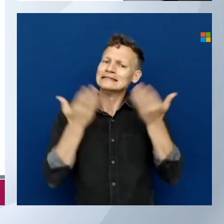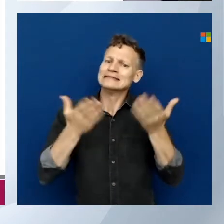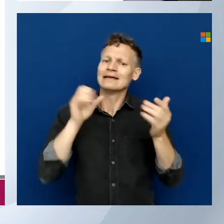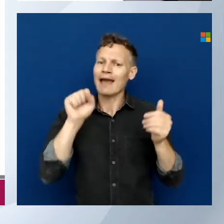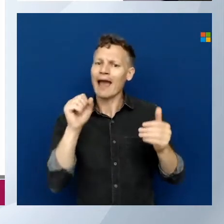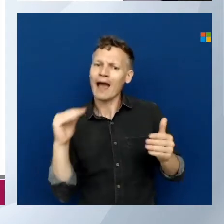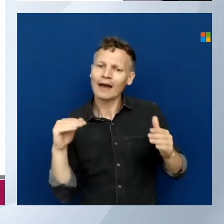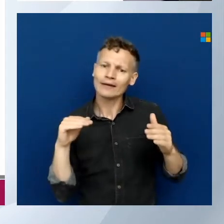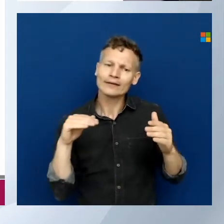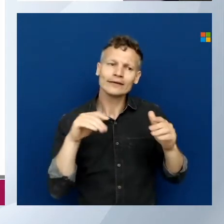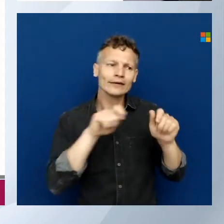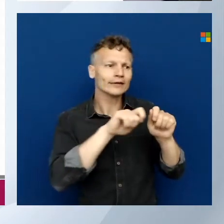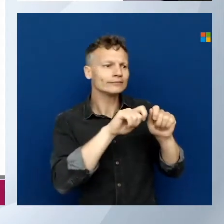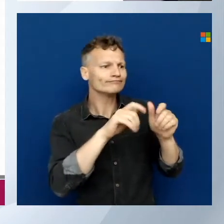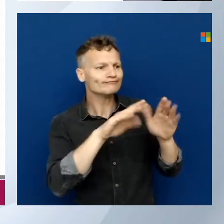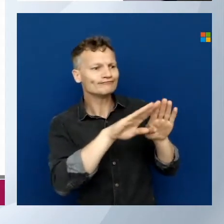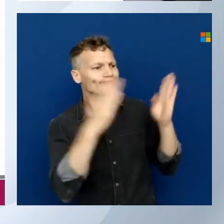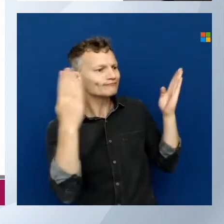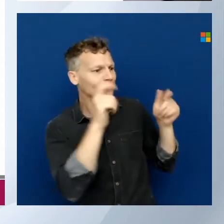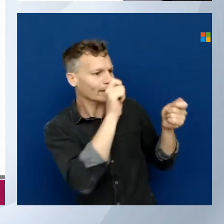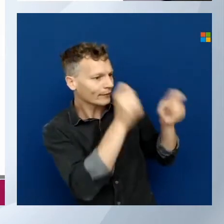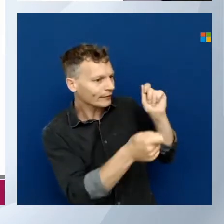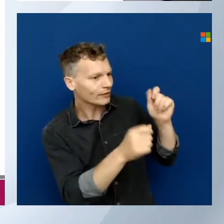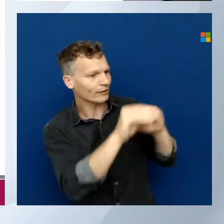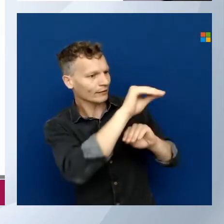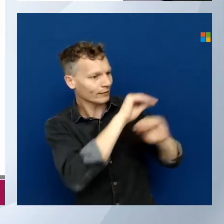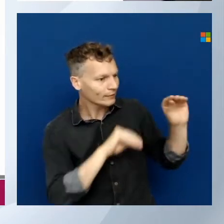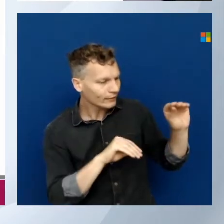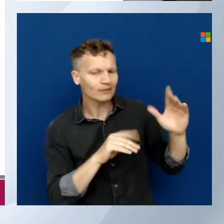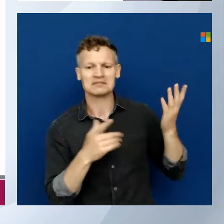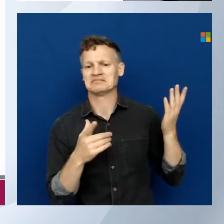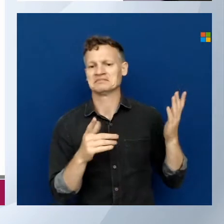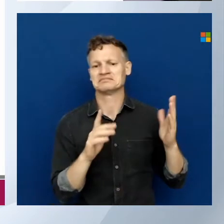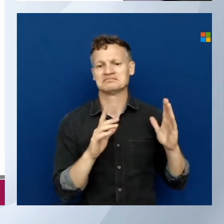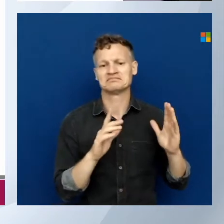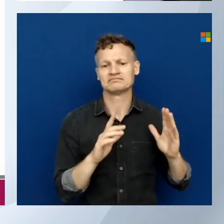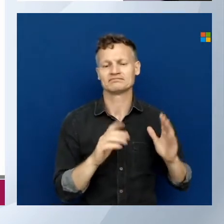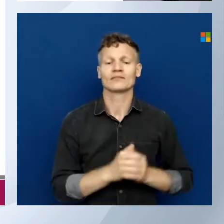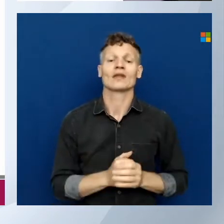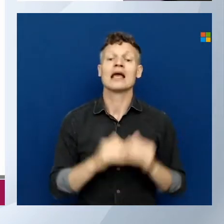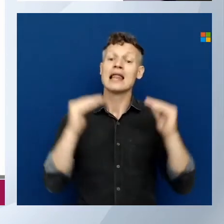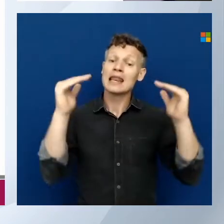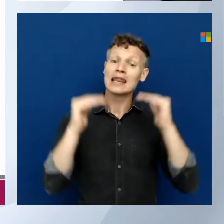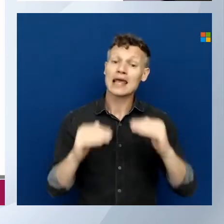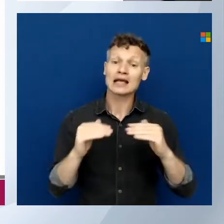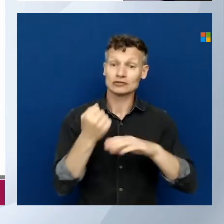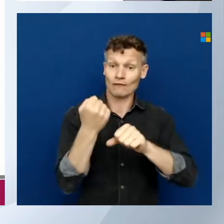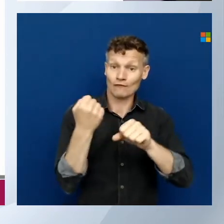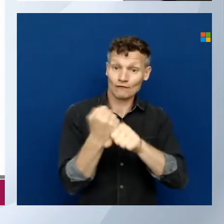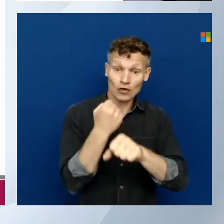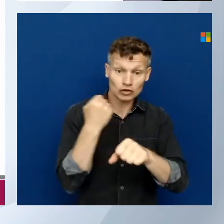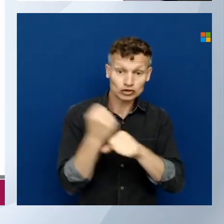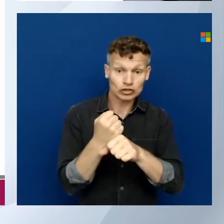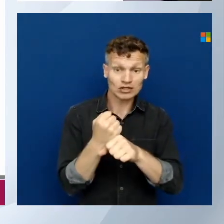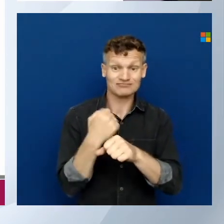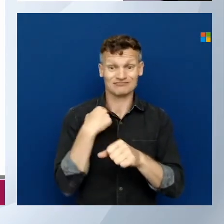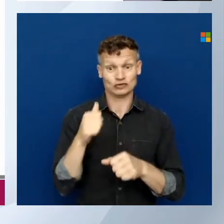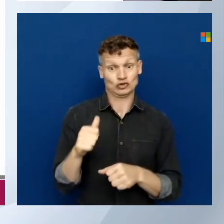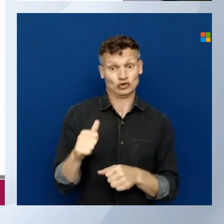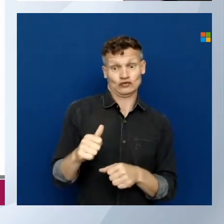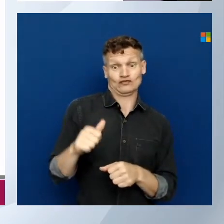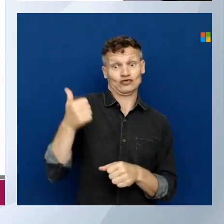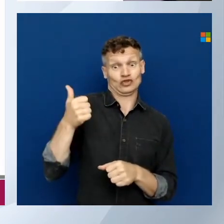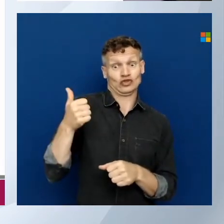functions, and I have to admit I didn't focus too much on functions in the beginning. I figured that would be like more the advanced